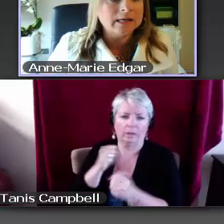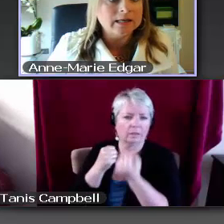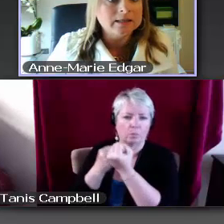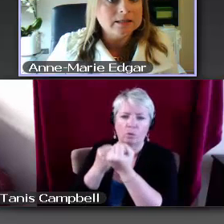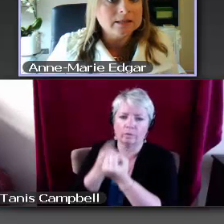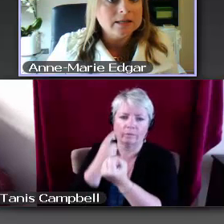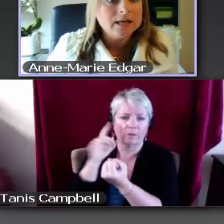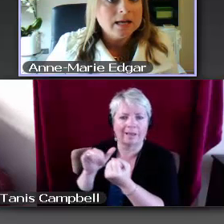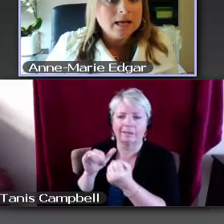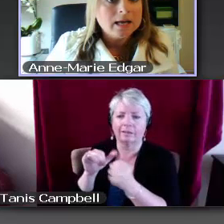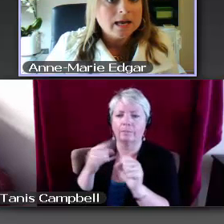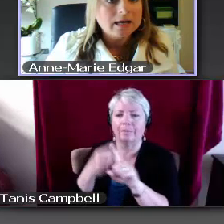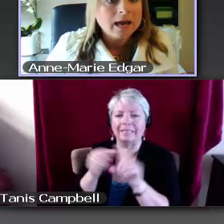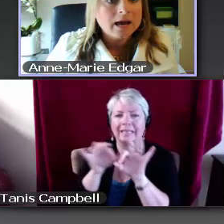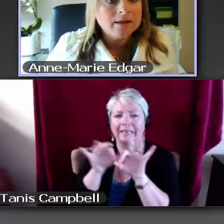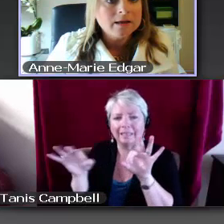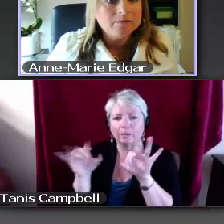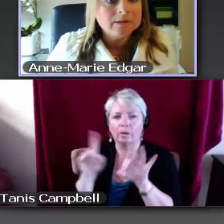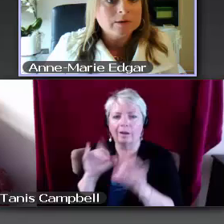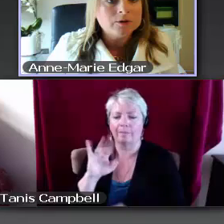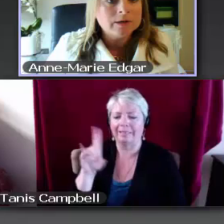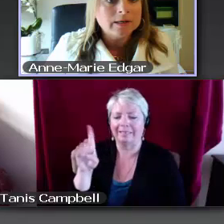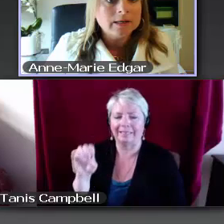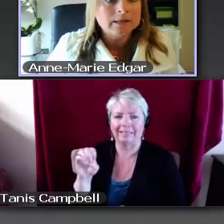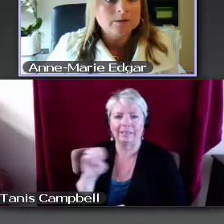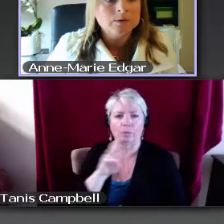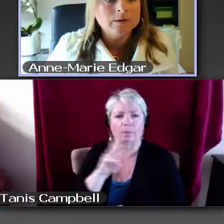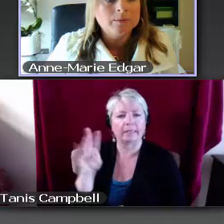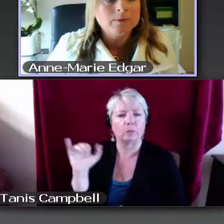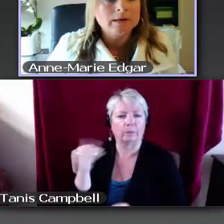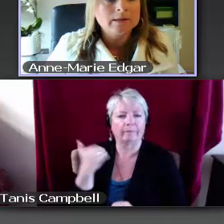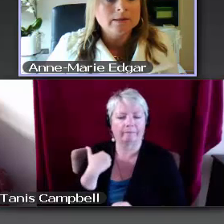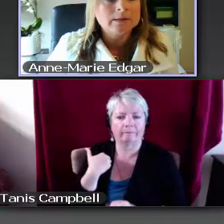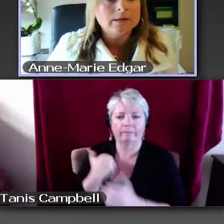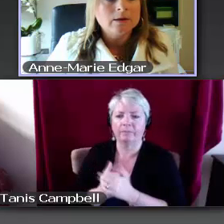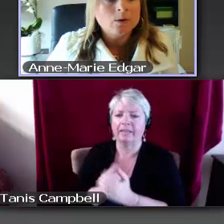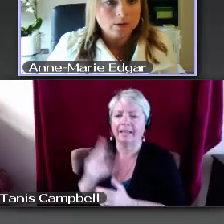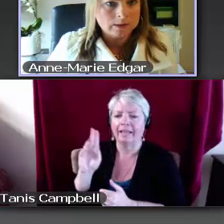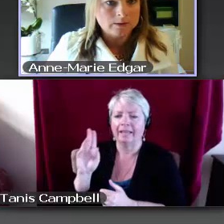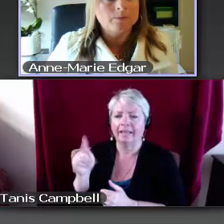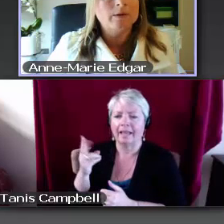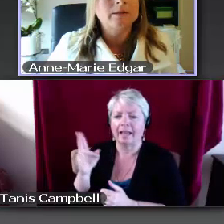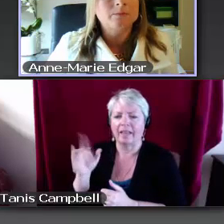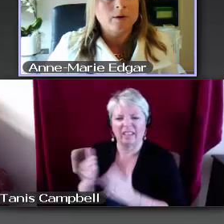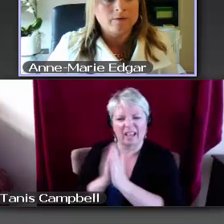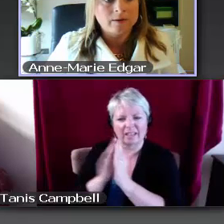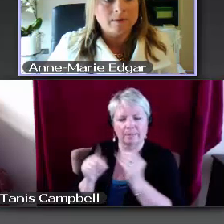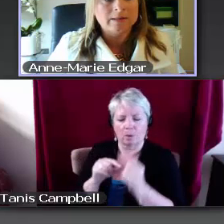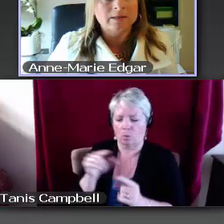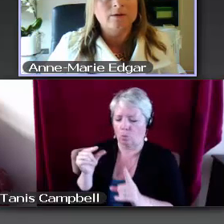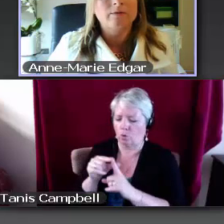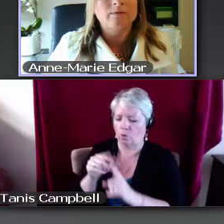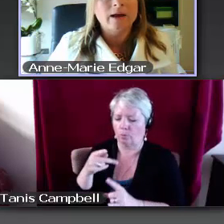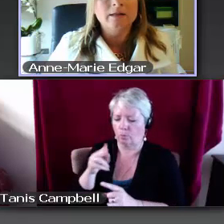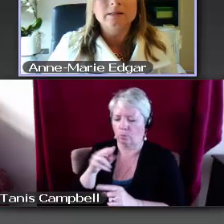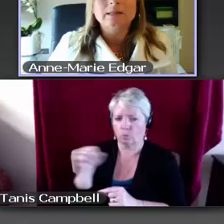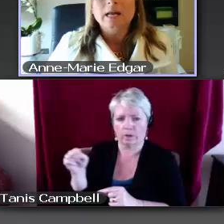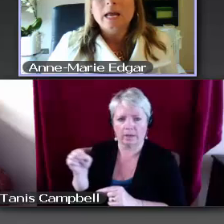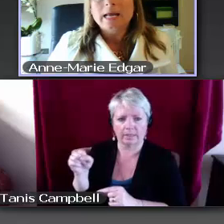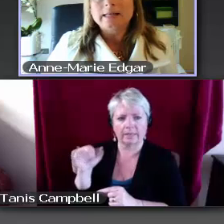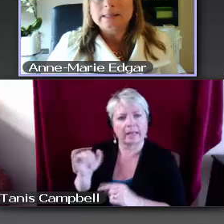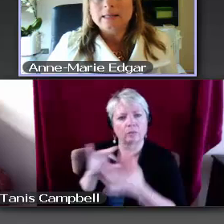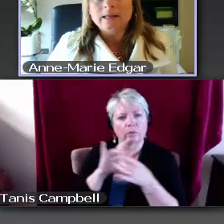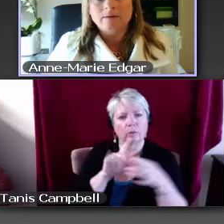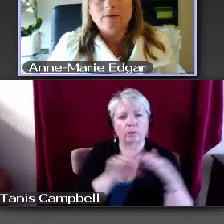IBDE site. And Kathy was wondering, is the WordPress course, it's part of the basic or